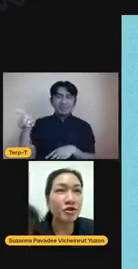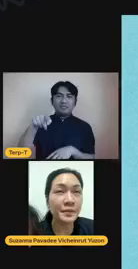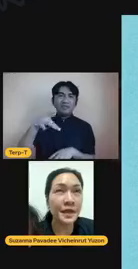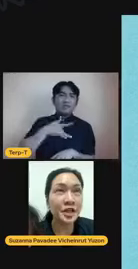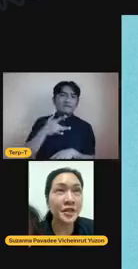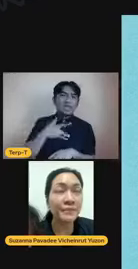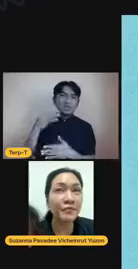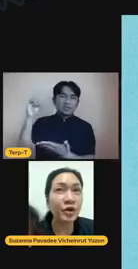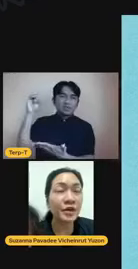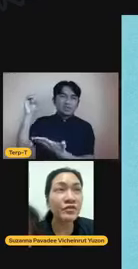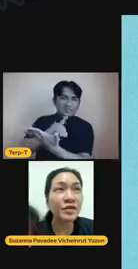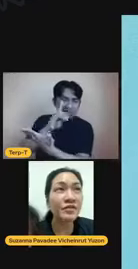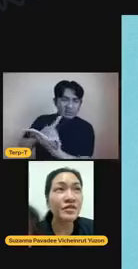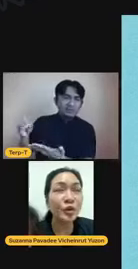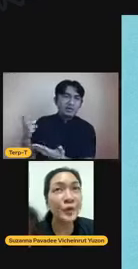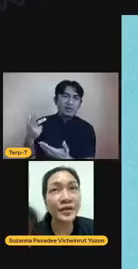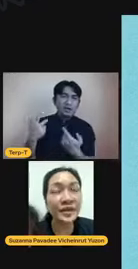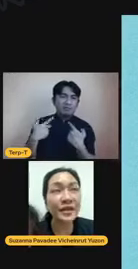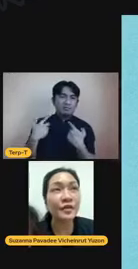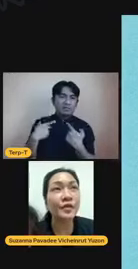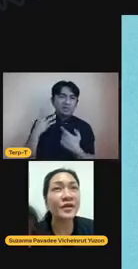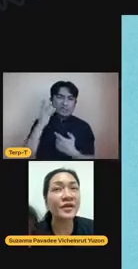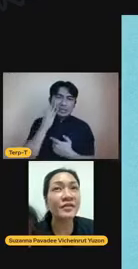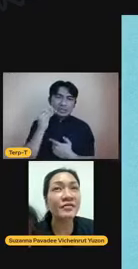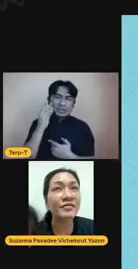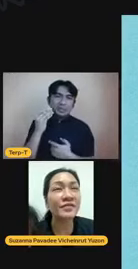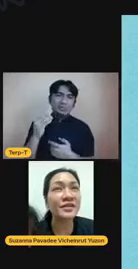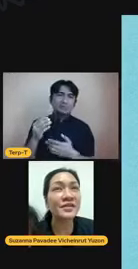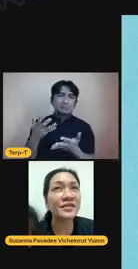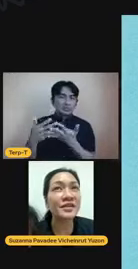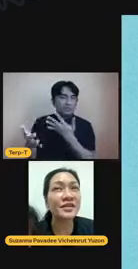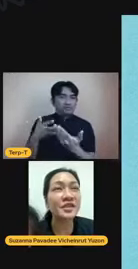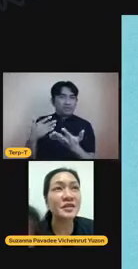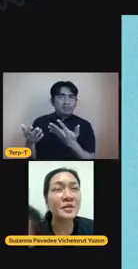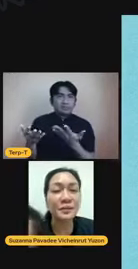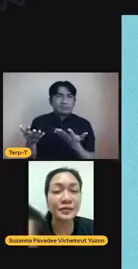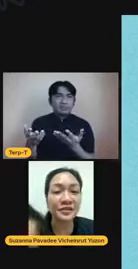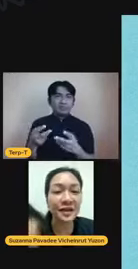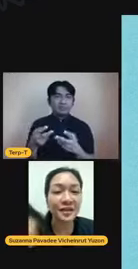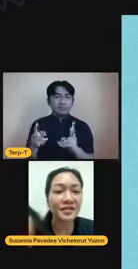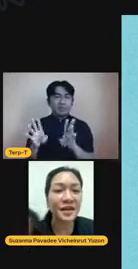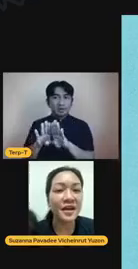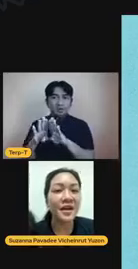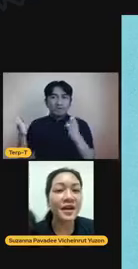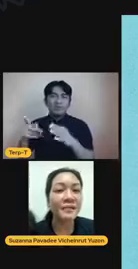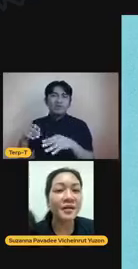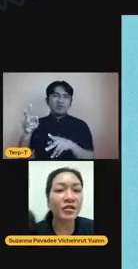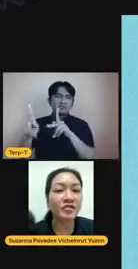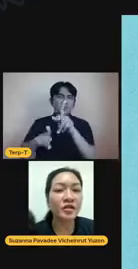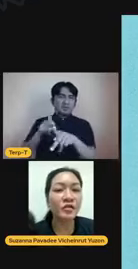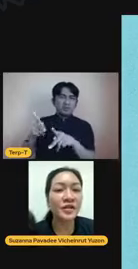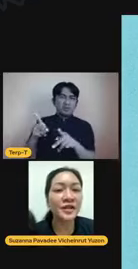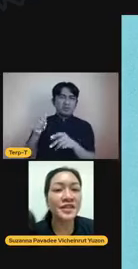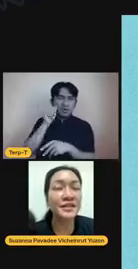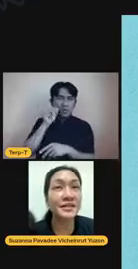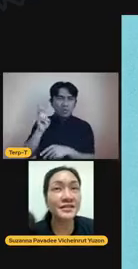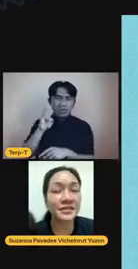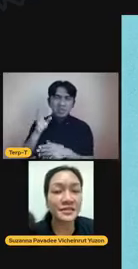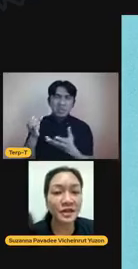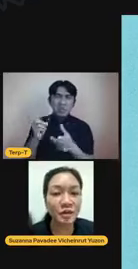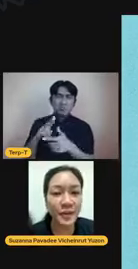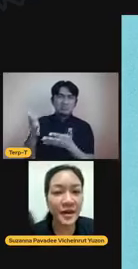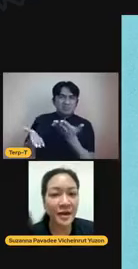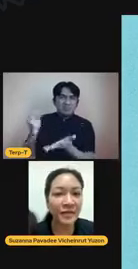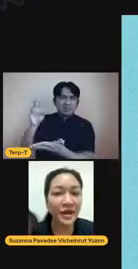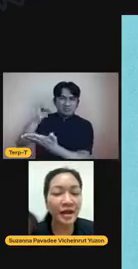with discrimination, even if it's openly or even if it's just in people's thoughts. And also the